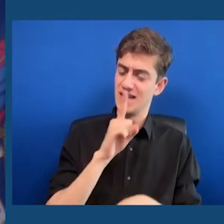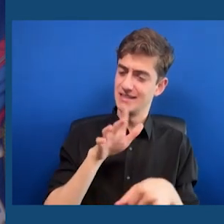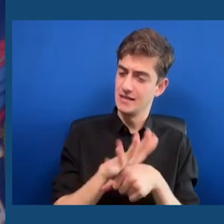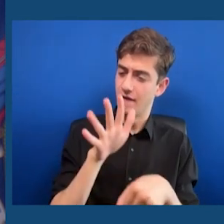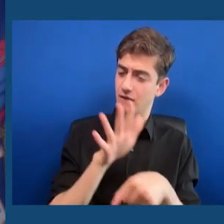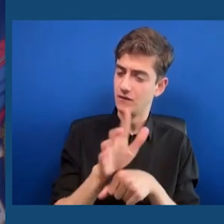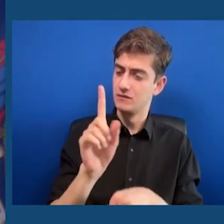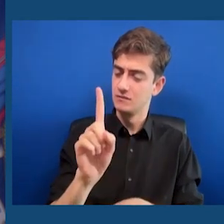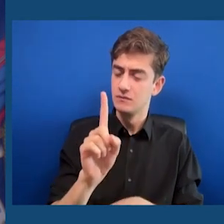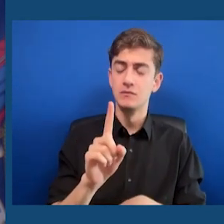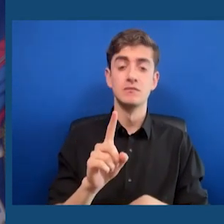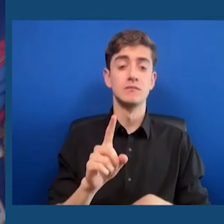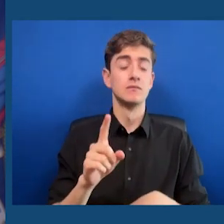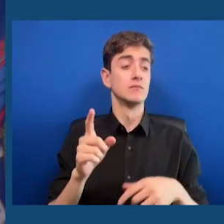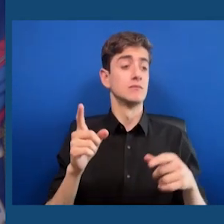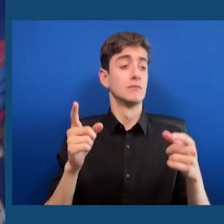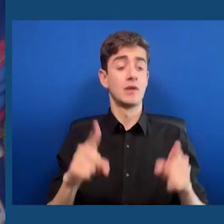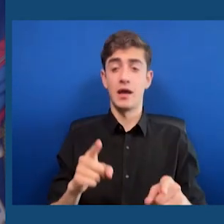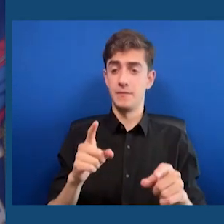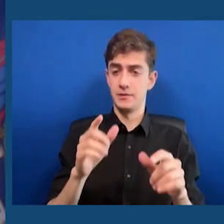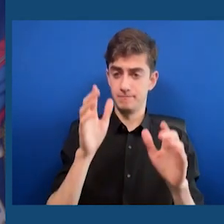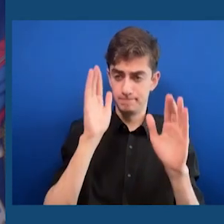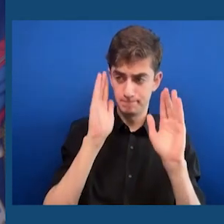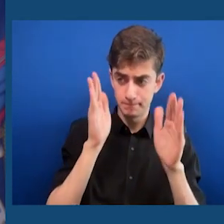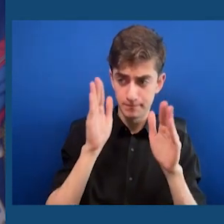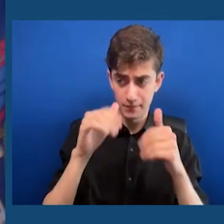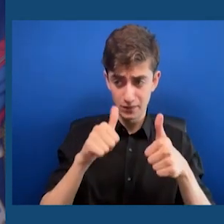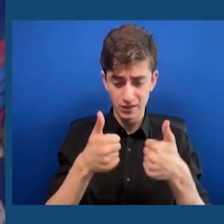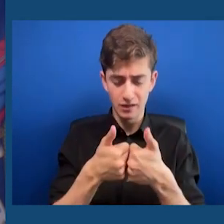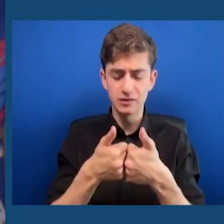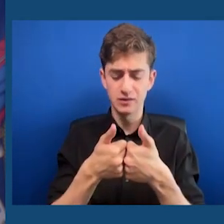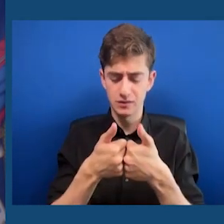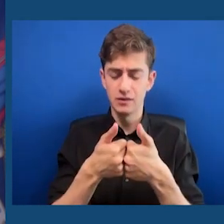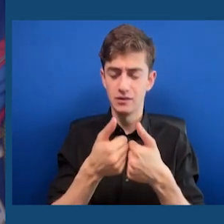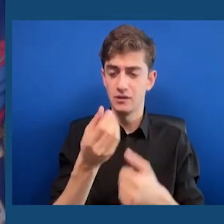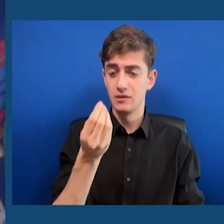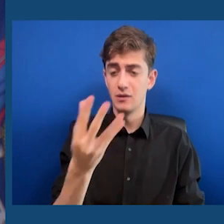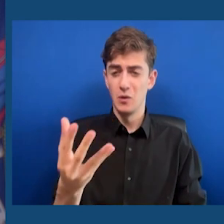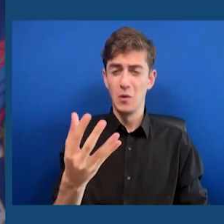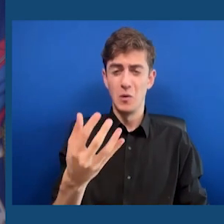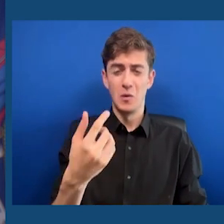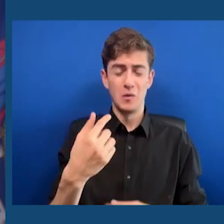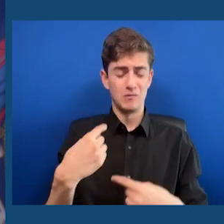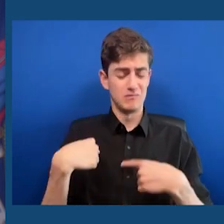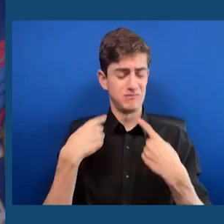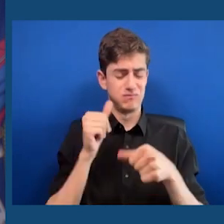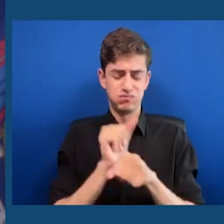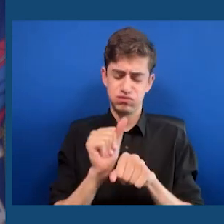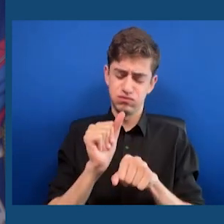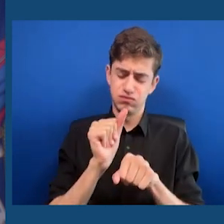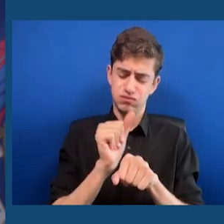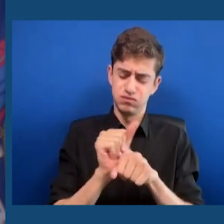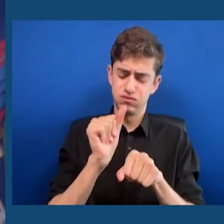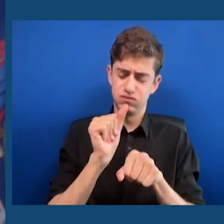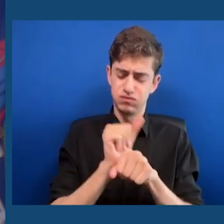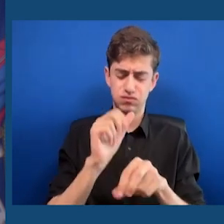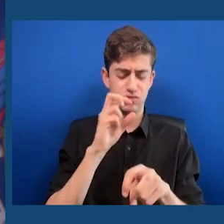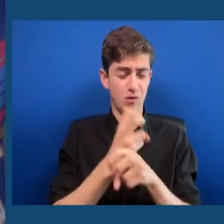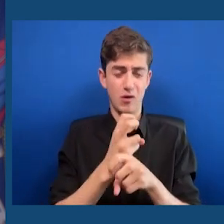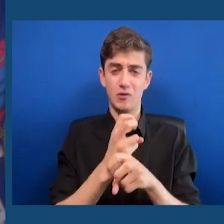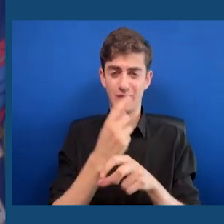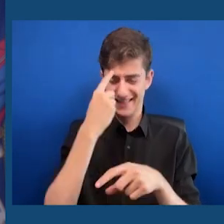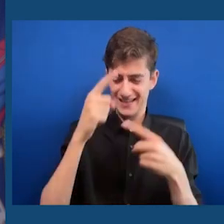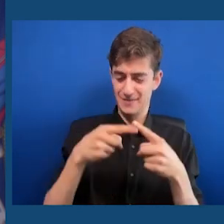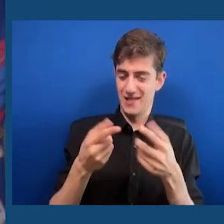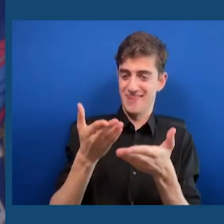to tell them we worked hard to bring us here today. We do it with all of them in mind. The unseen heroes